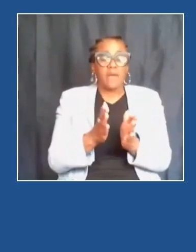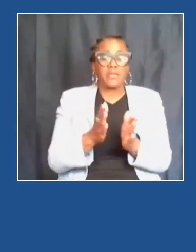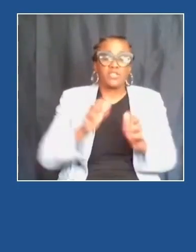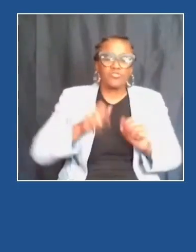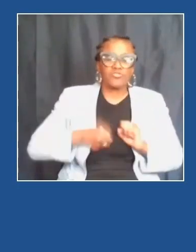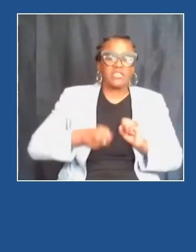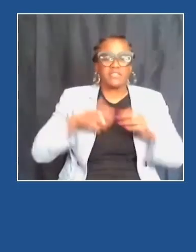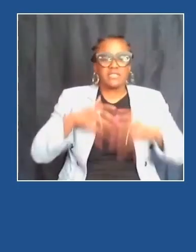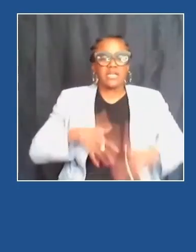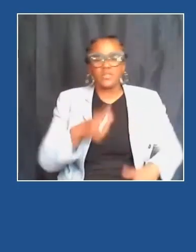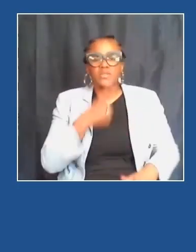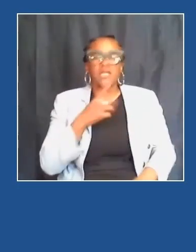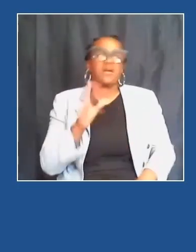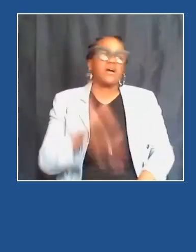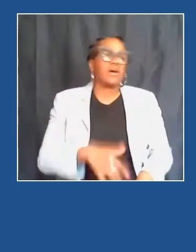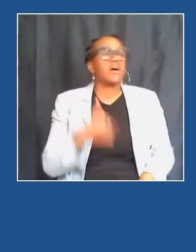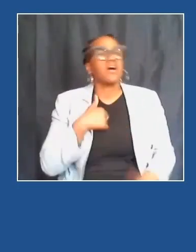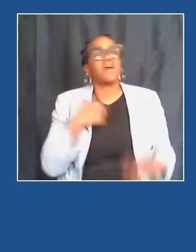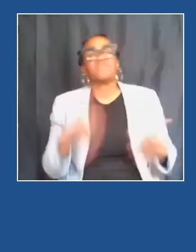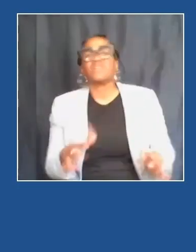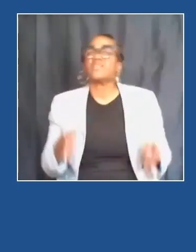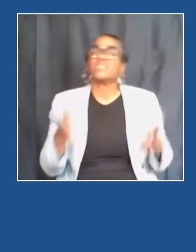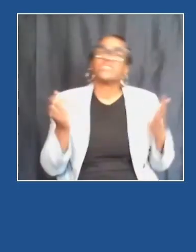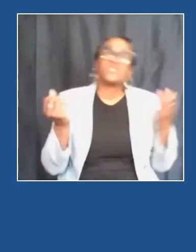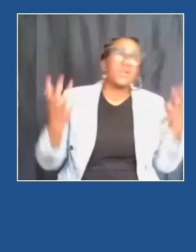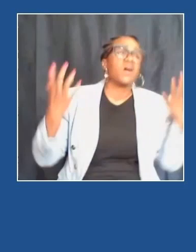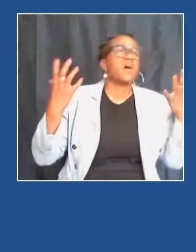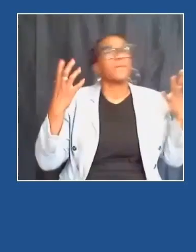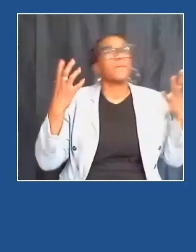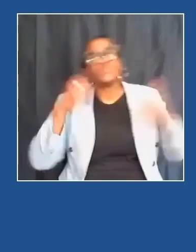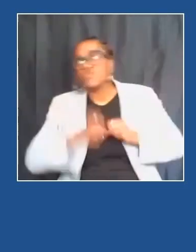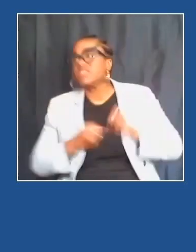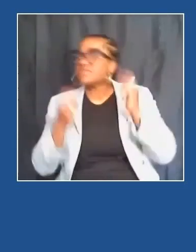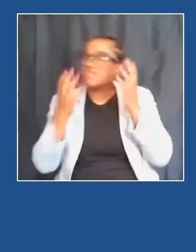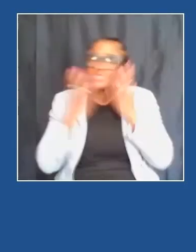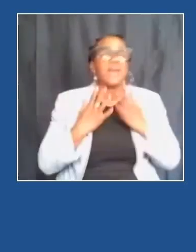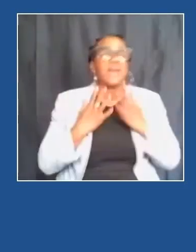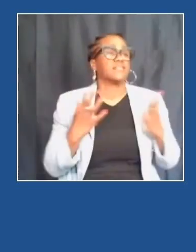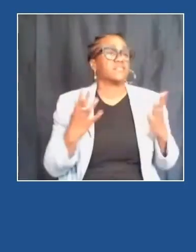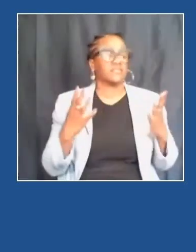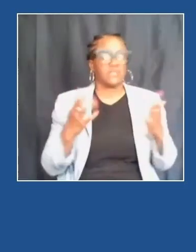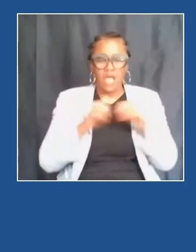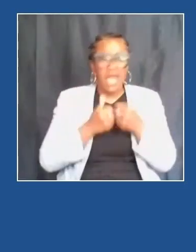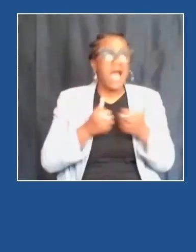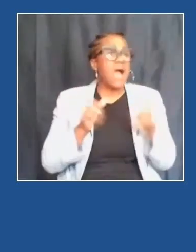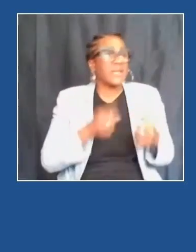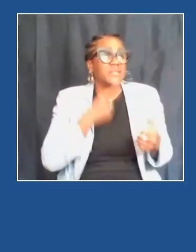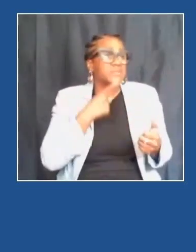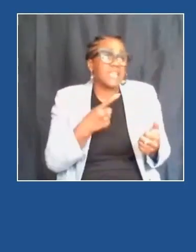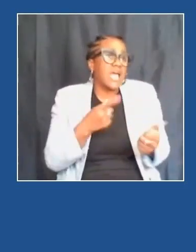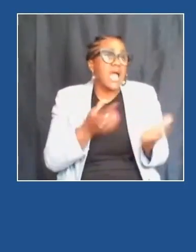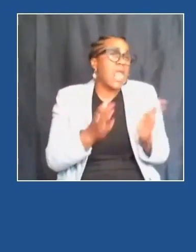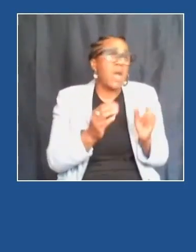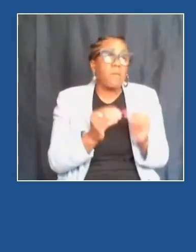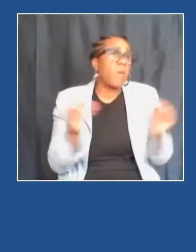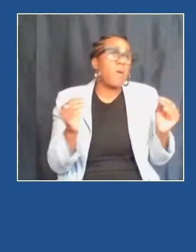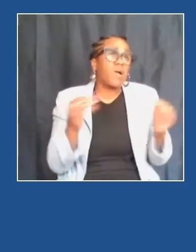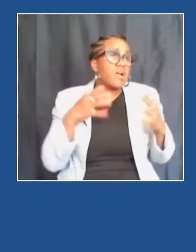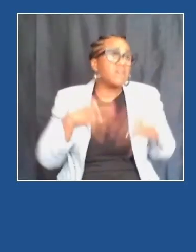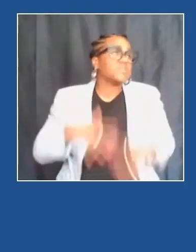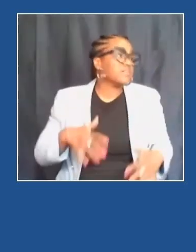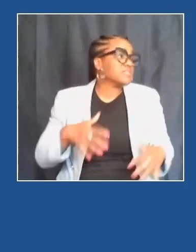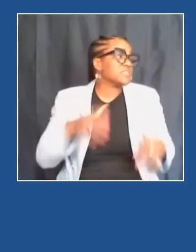say, oh, I've already got so much grief and sadness. How can you say allow more grief and